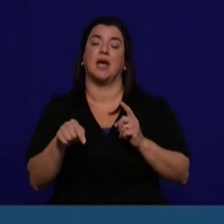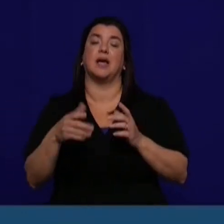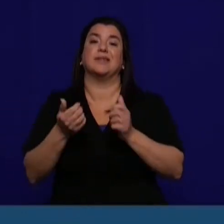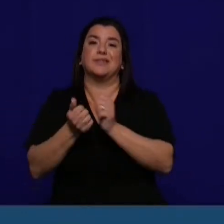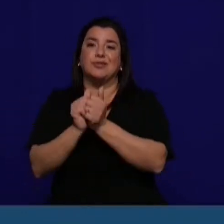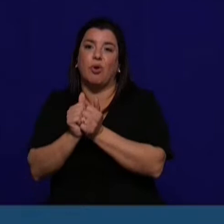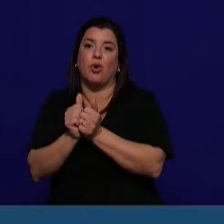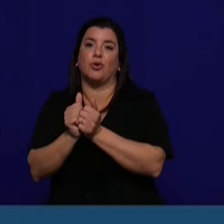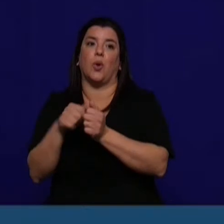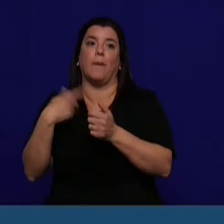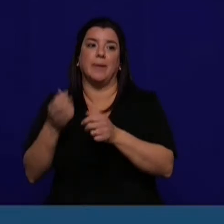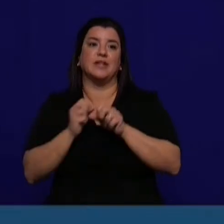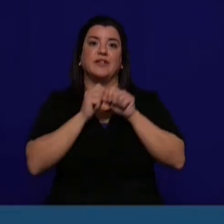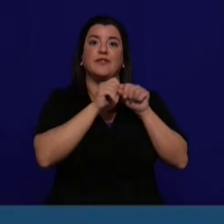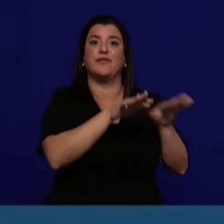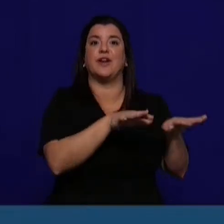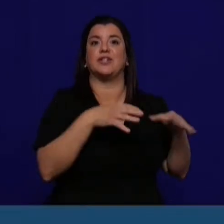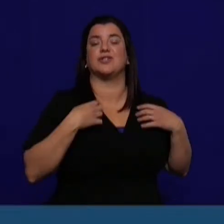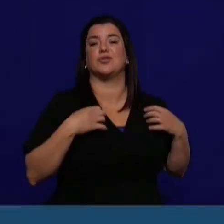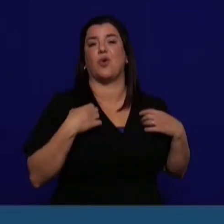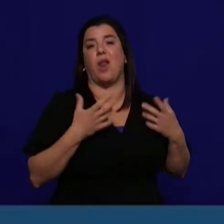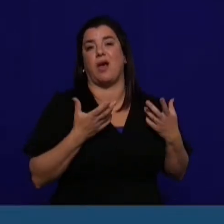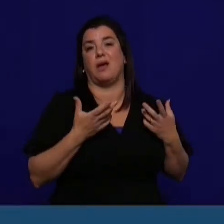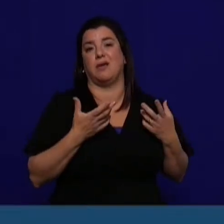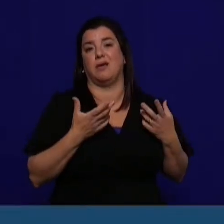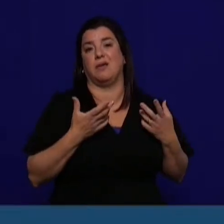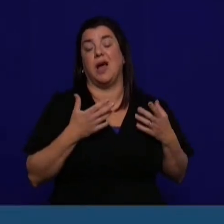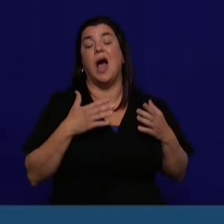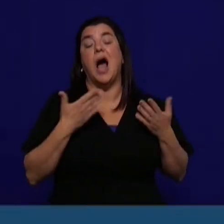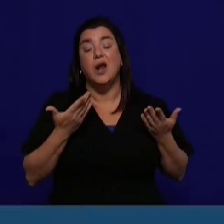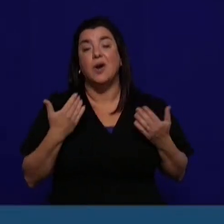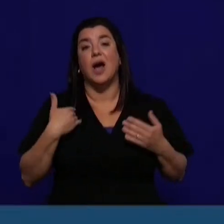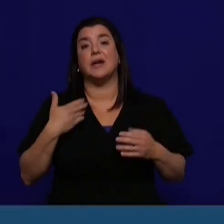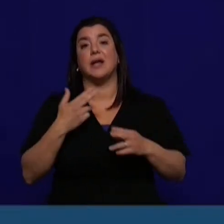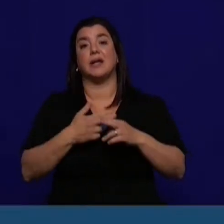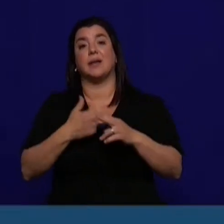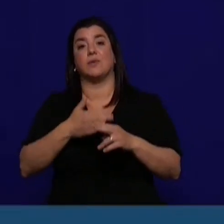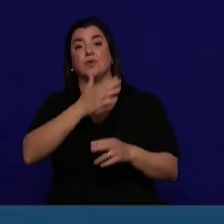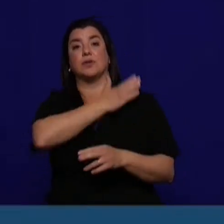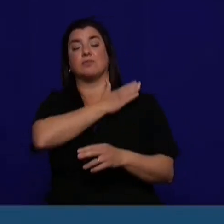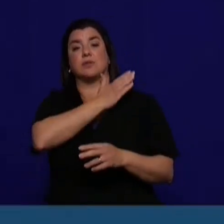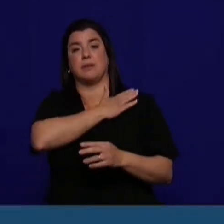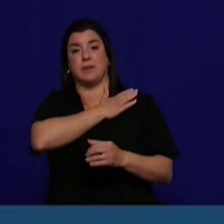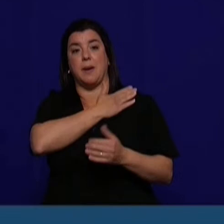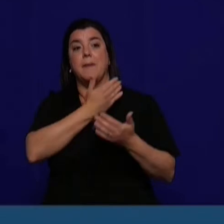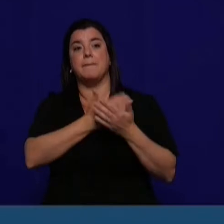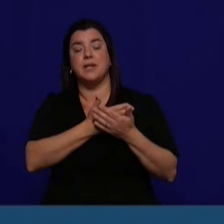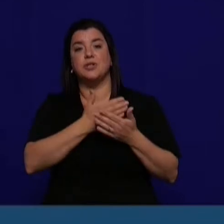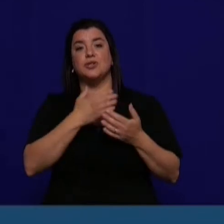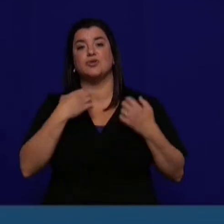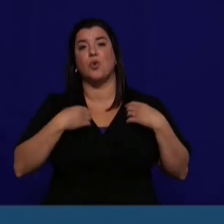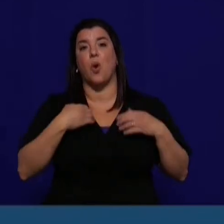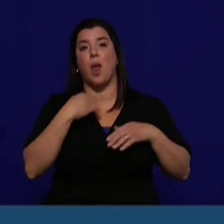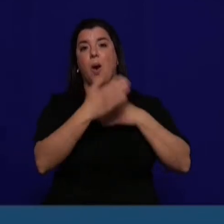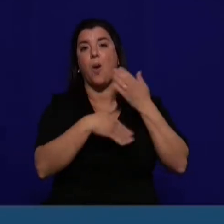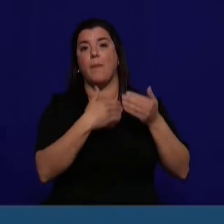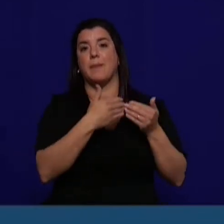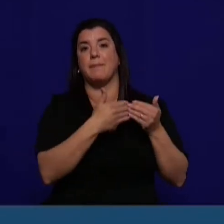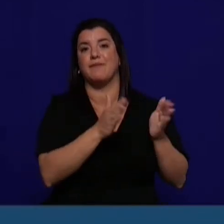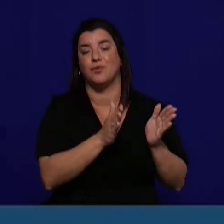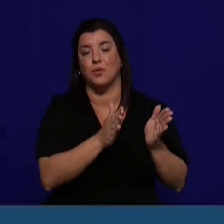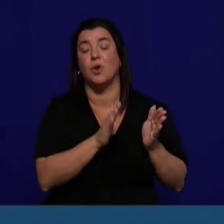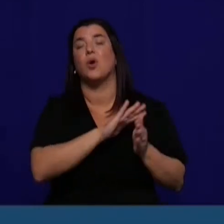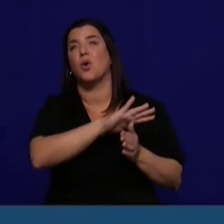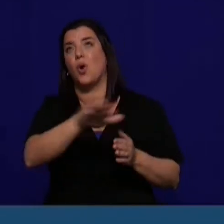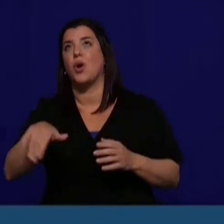ikunu qegħdin imorru l-iskola. Allura dan qegħdin nagħmluha aħna b'responsabilità fejn nifhmu li kollox huwa